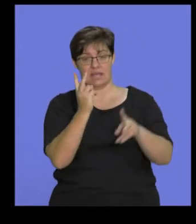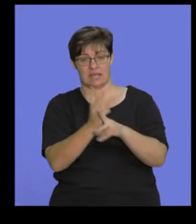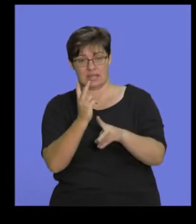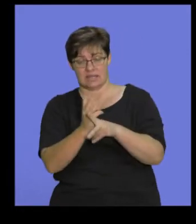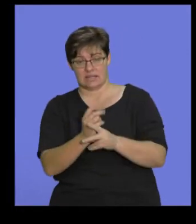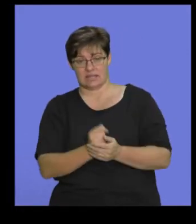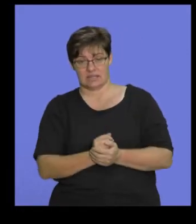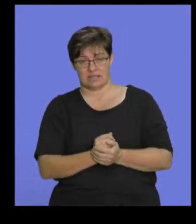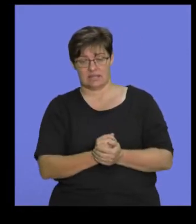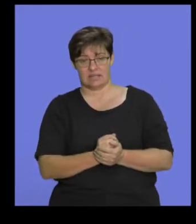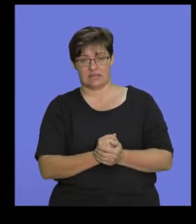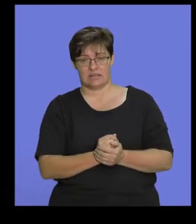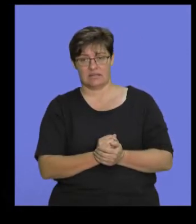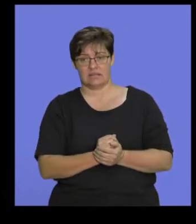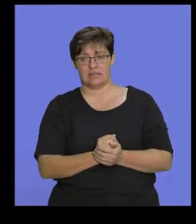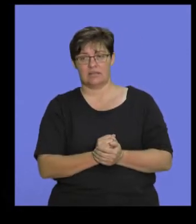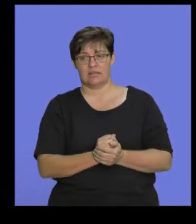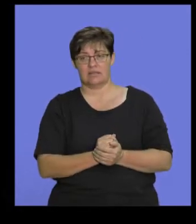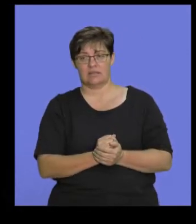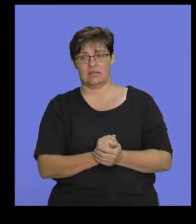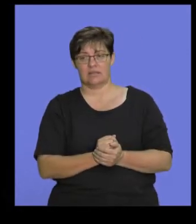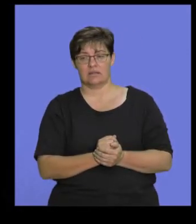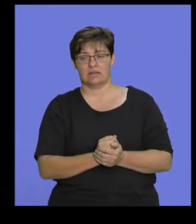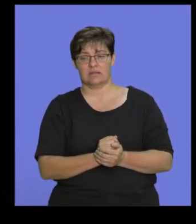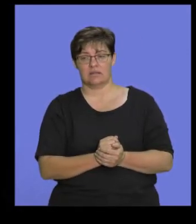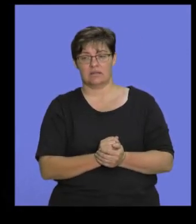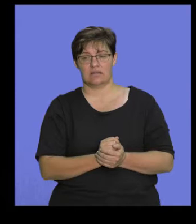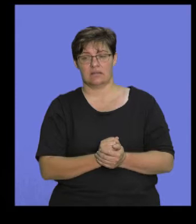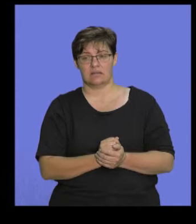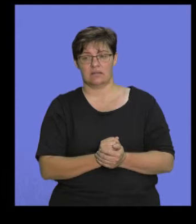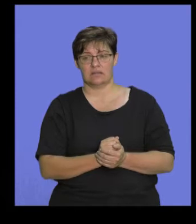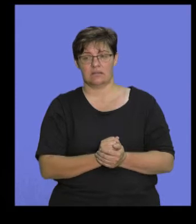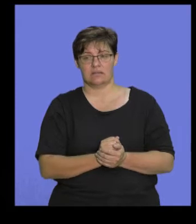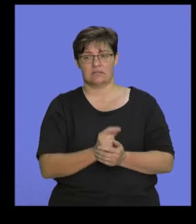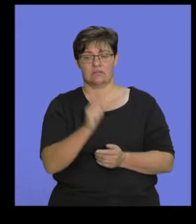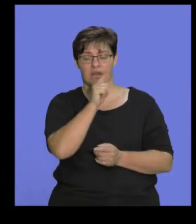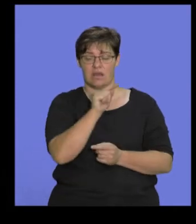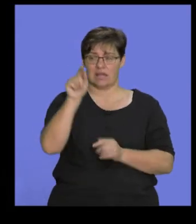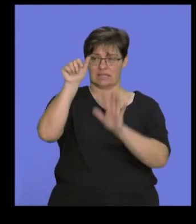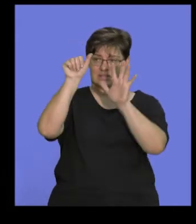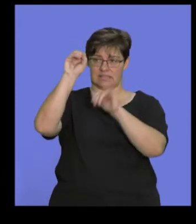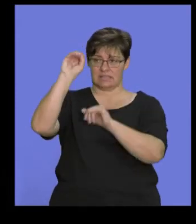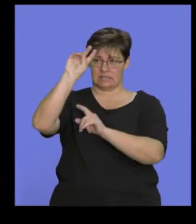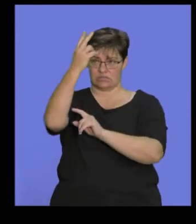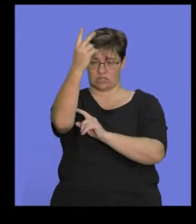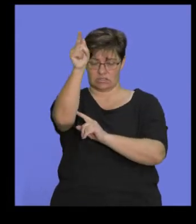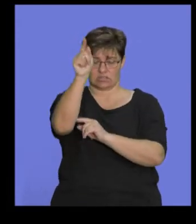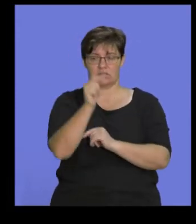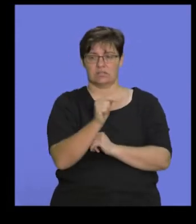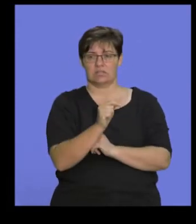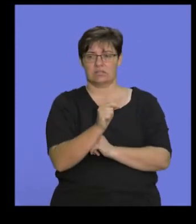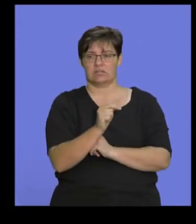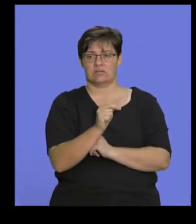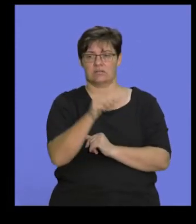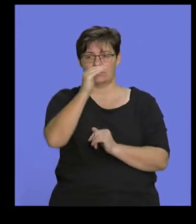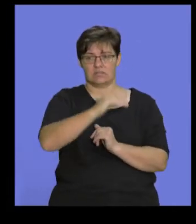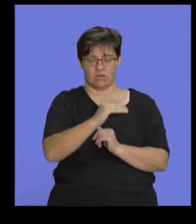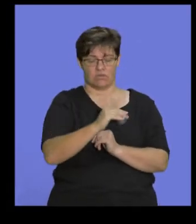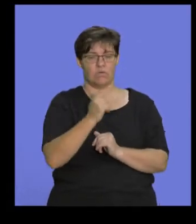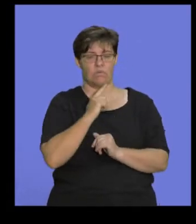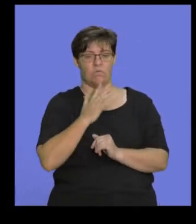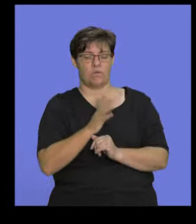the calculator again, I'm just going to change it from here. So this is going to be 60 there. And then